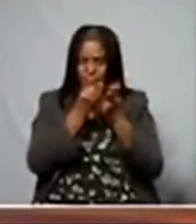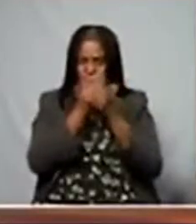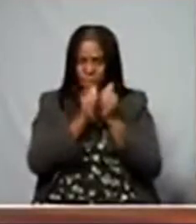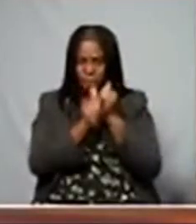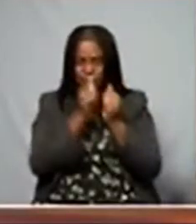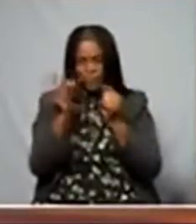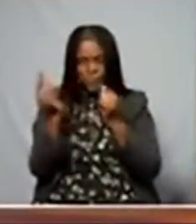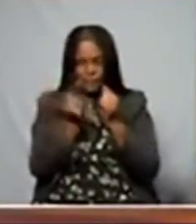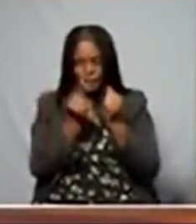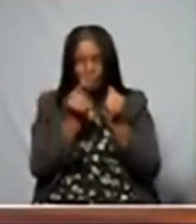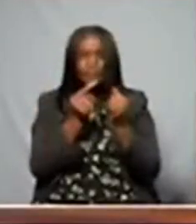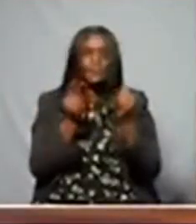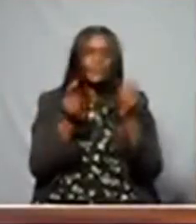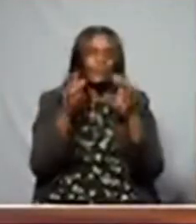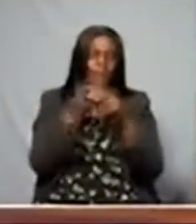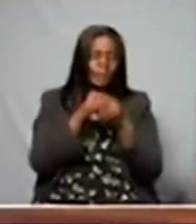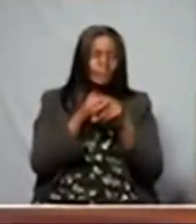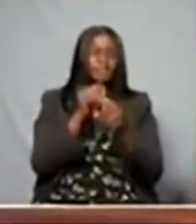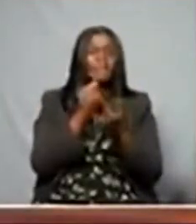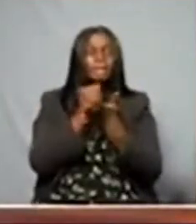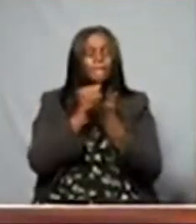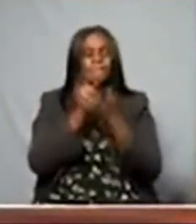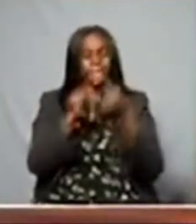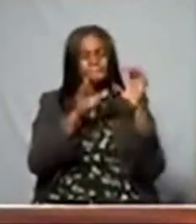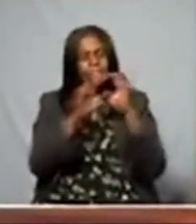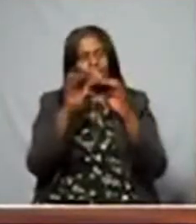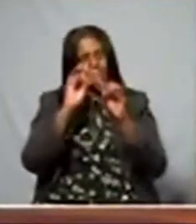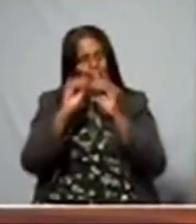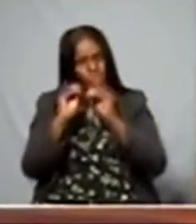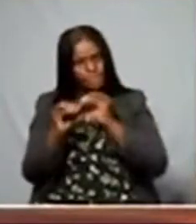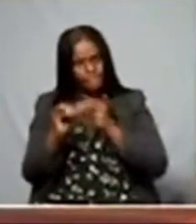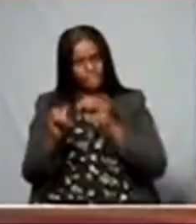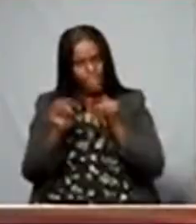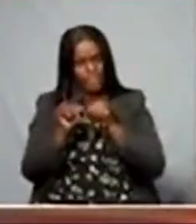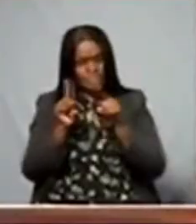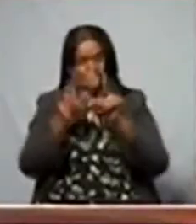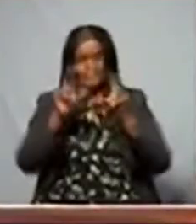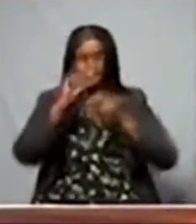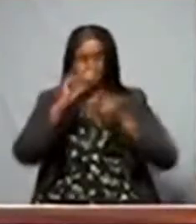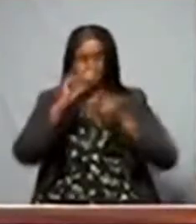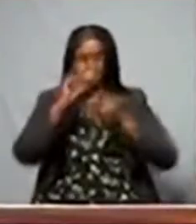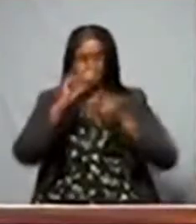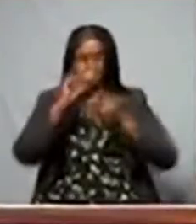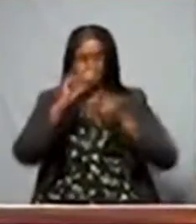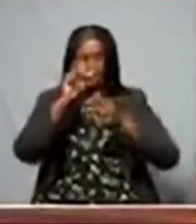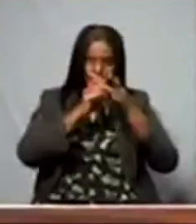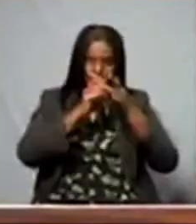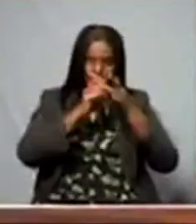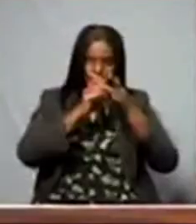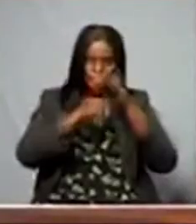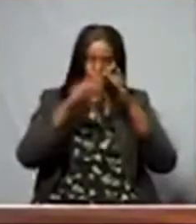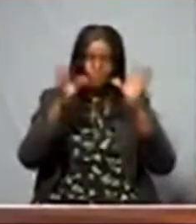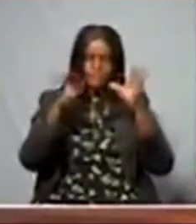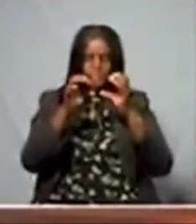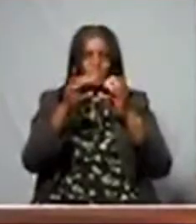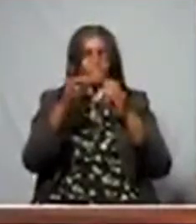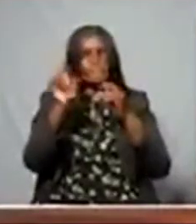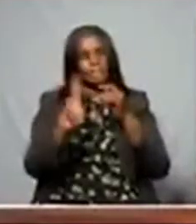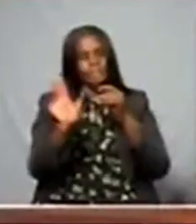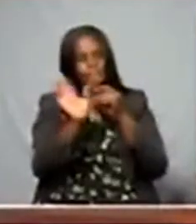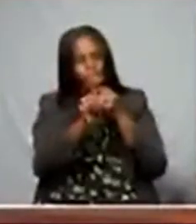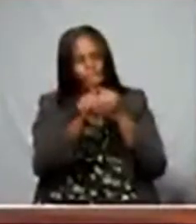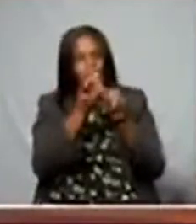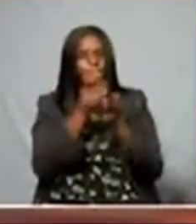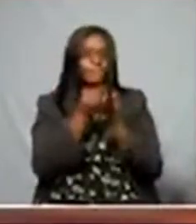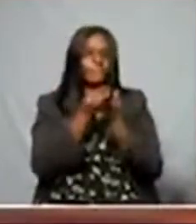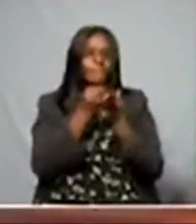kept by the council, comes in handy to do the rehabilitation at no cost to the community, but at the cost to the council using that particular